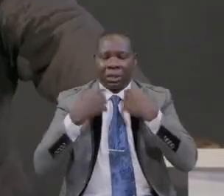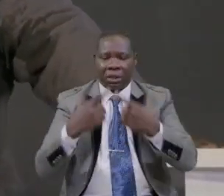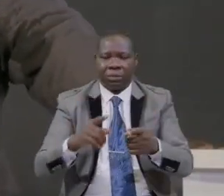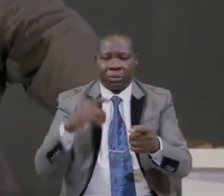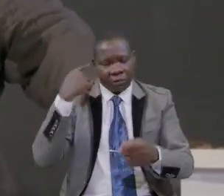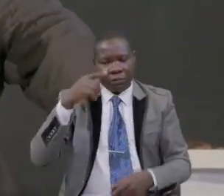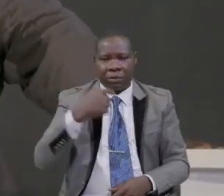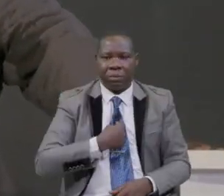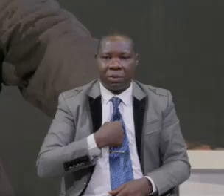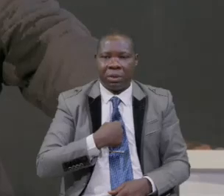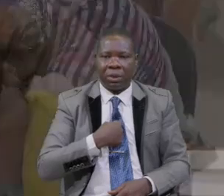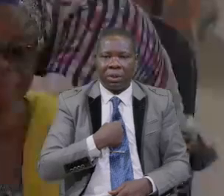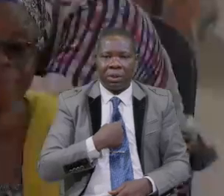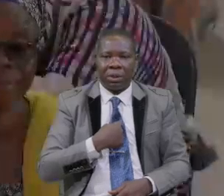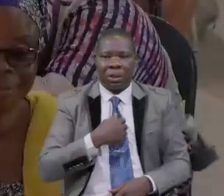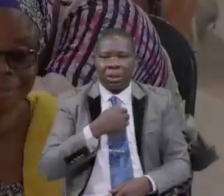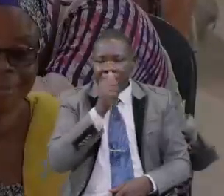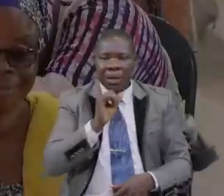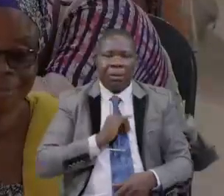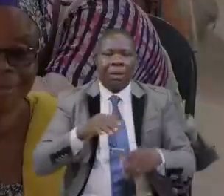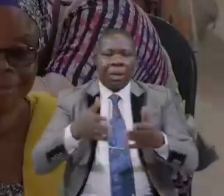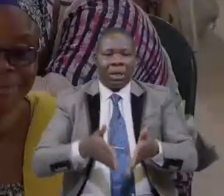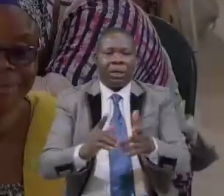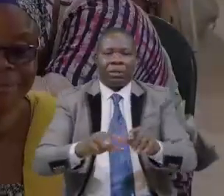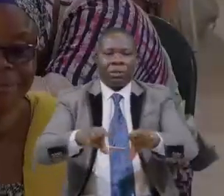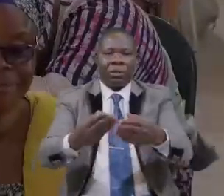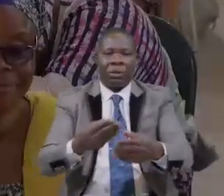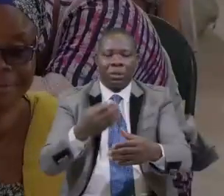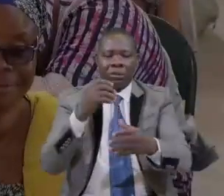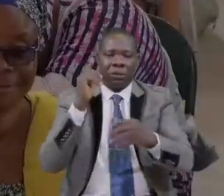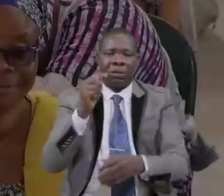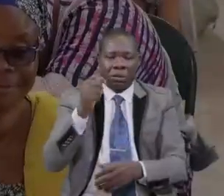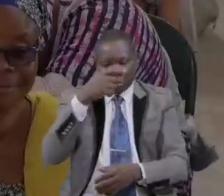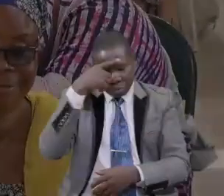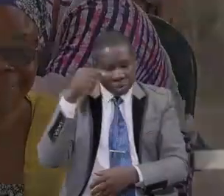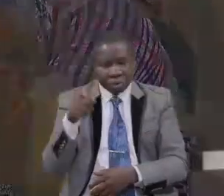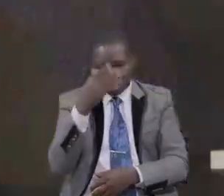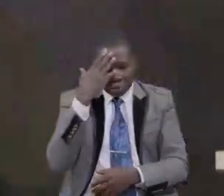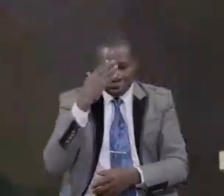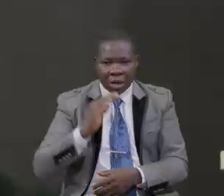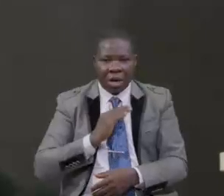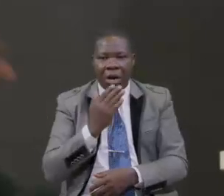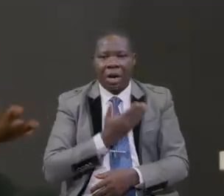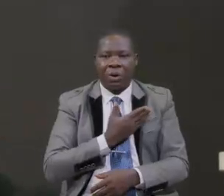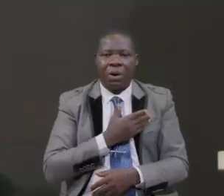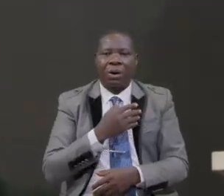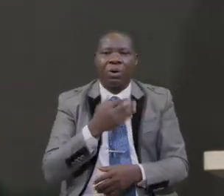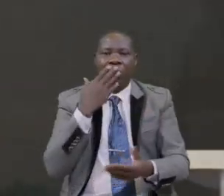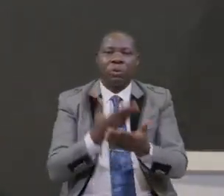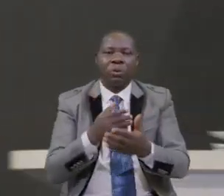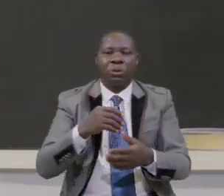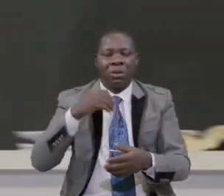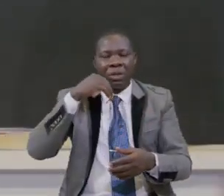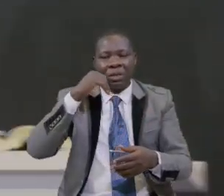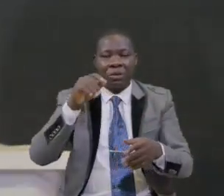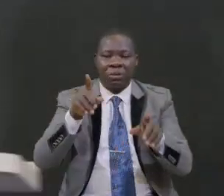Am I allowed to give testimony? Yeah. Because, you know, our converts, our people, they give testimony. So me too,